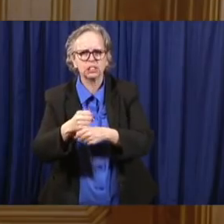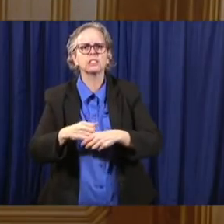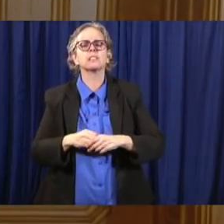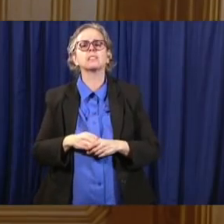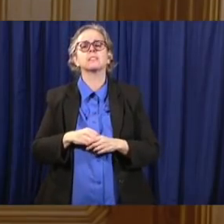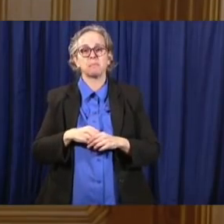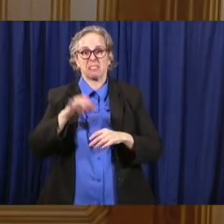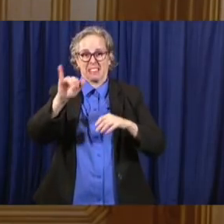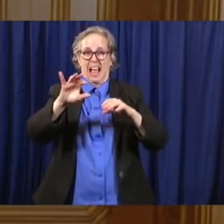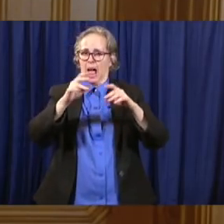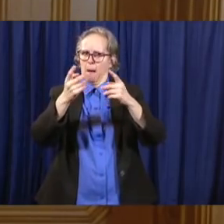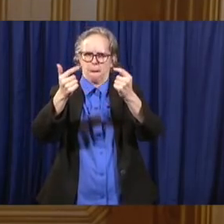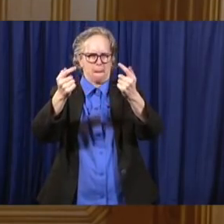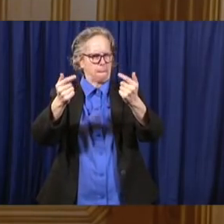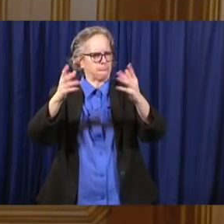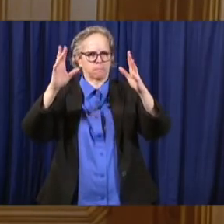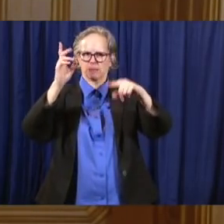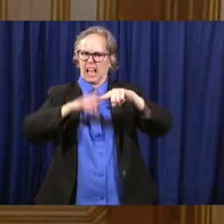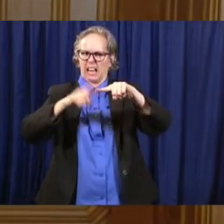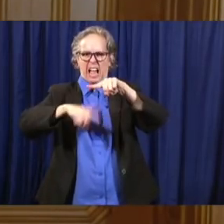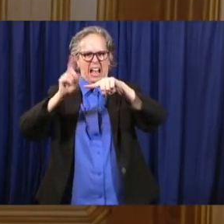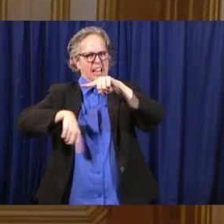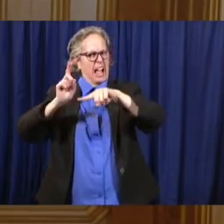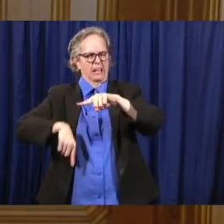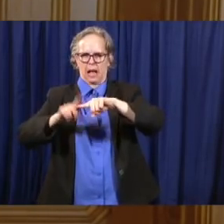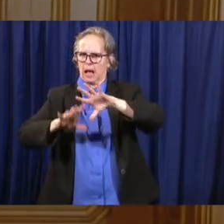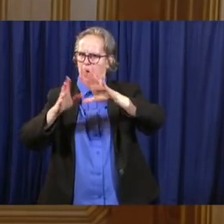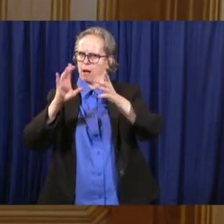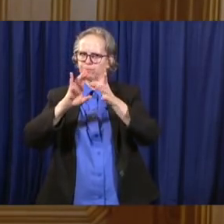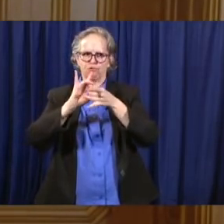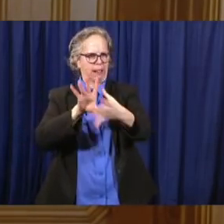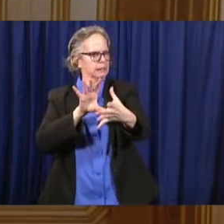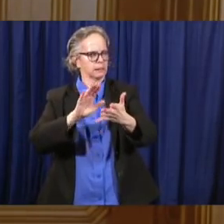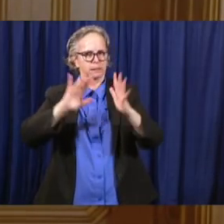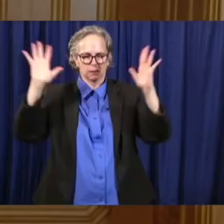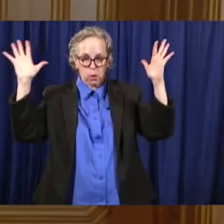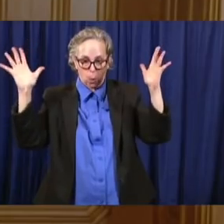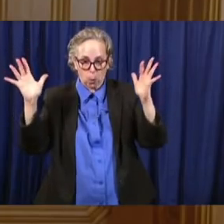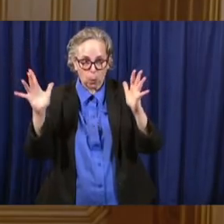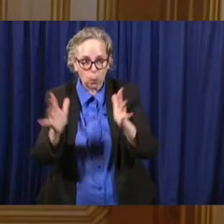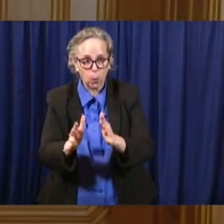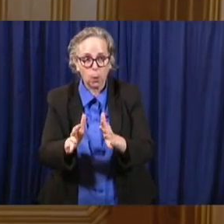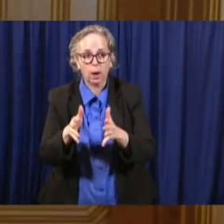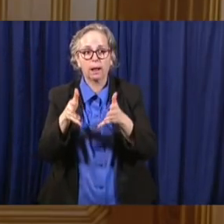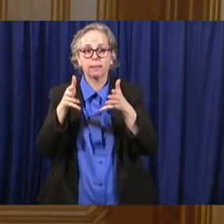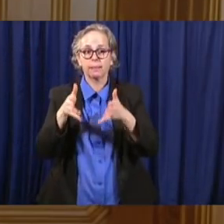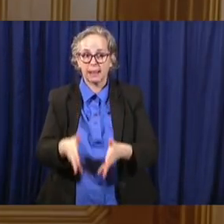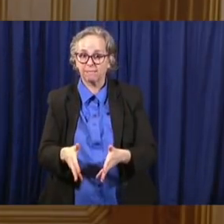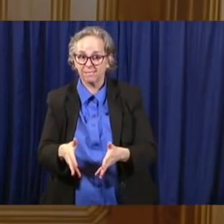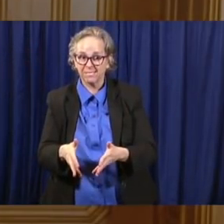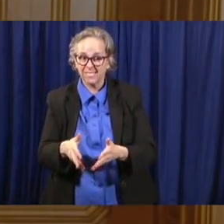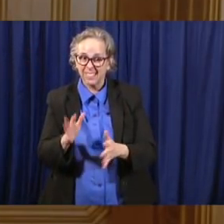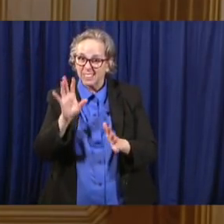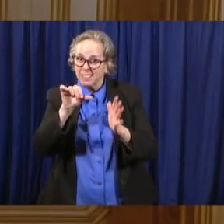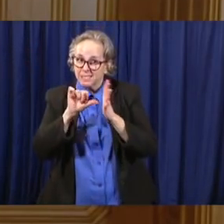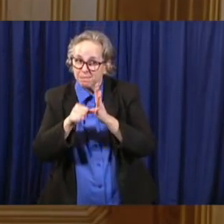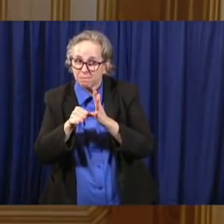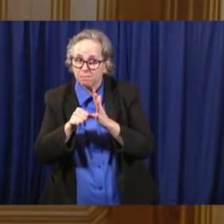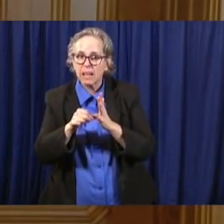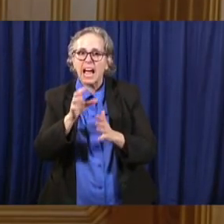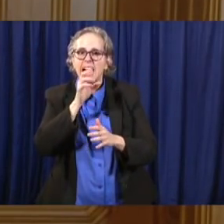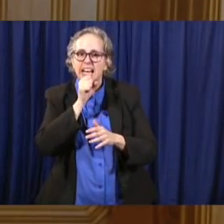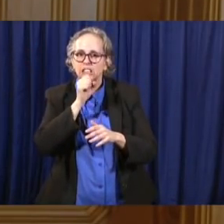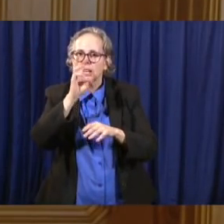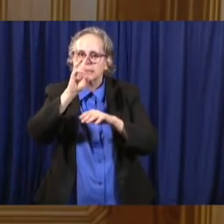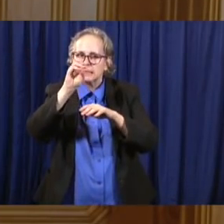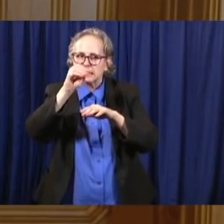and older, those people of 60 or older who have an underlying medical condition,